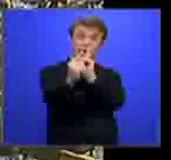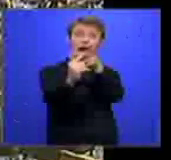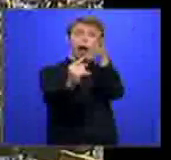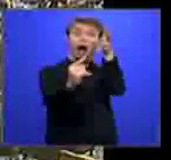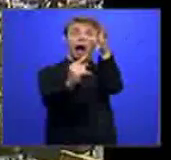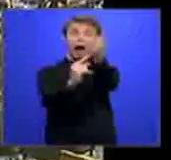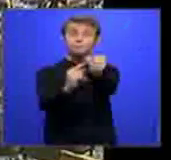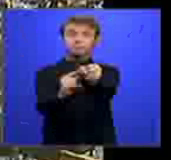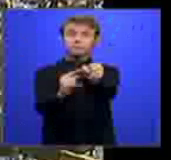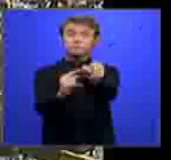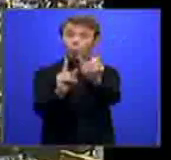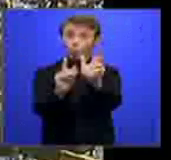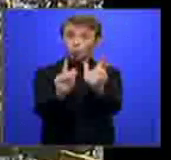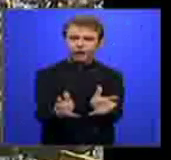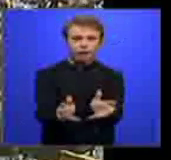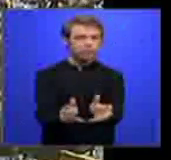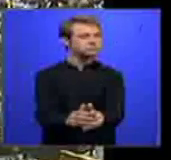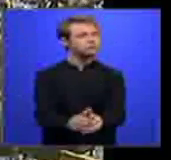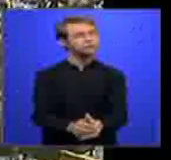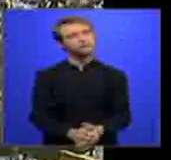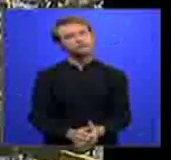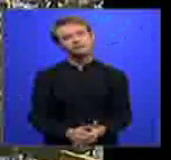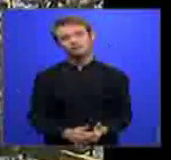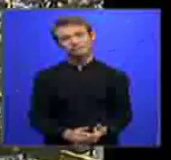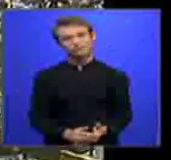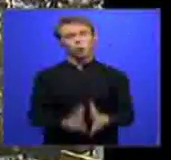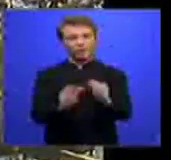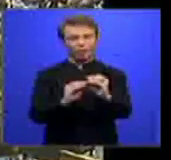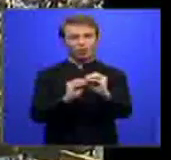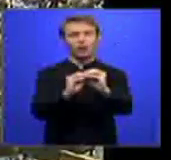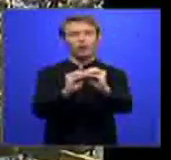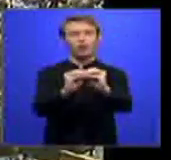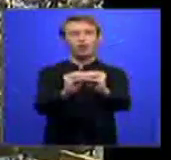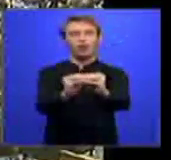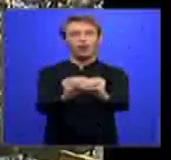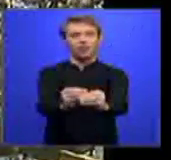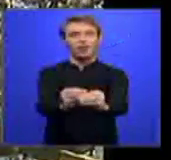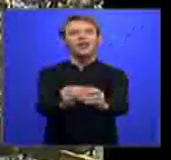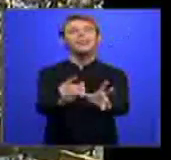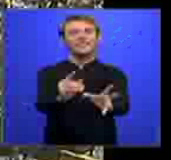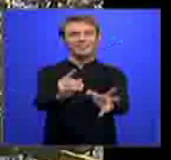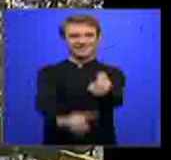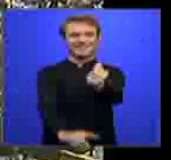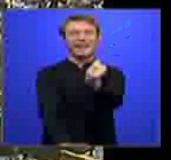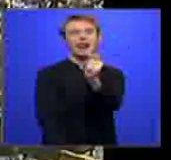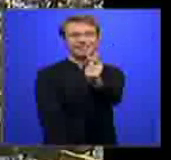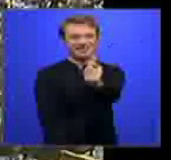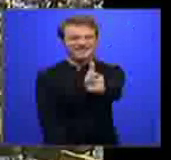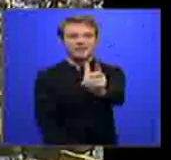year revealed a number of shortcomings in our land reform implementation